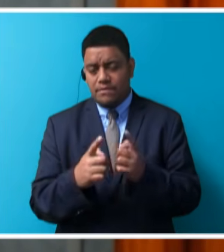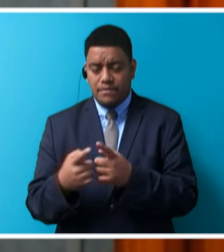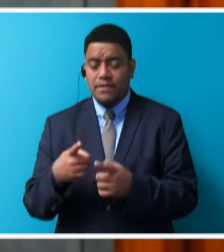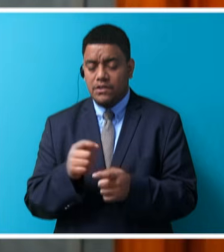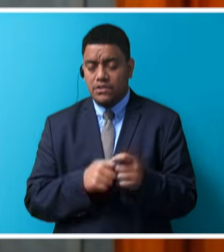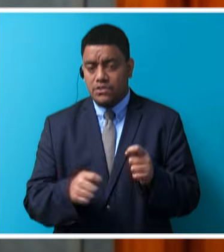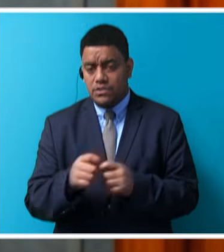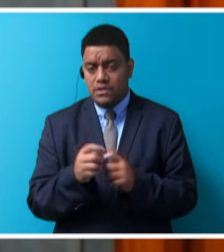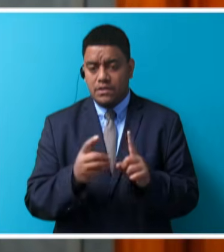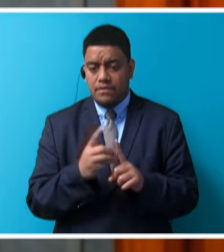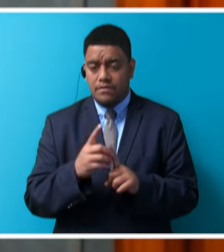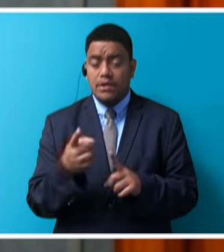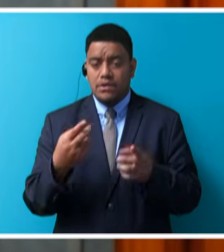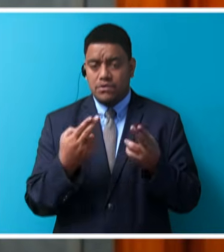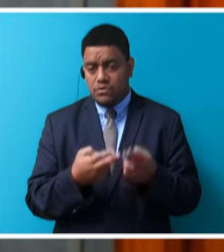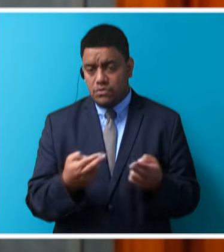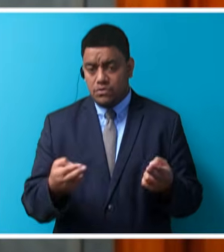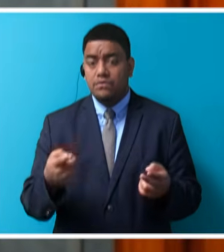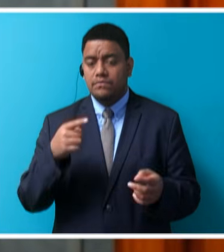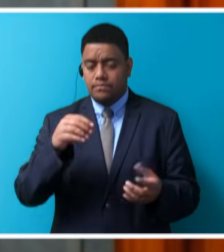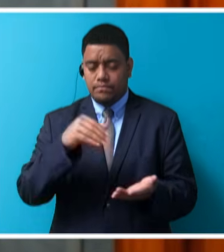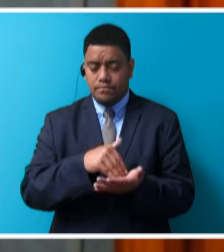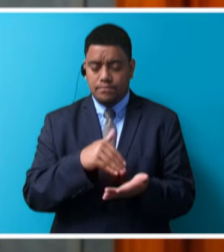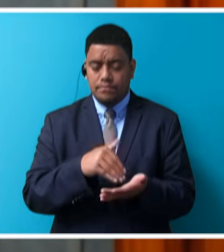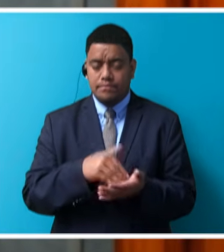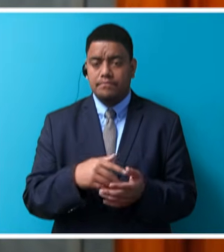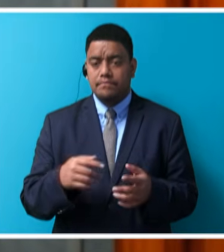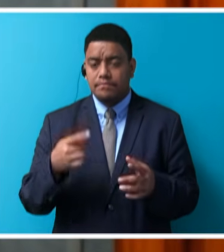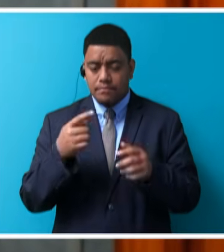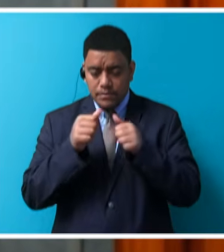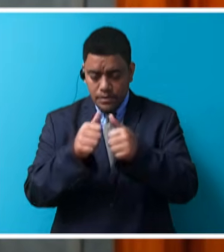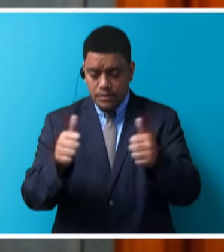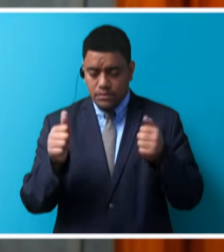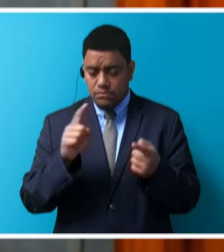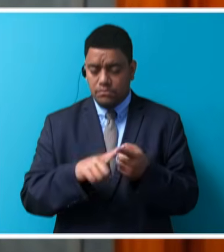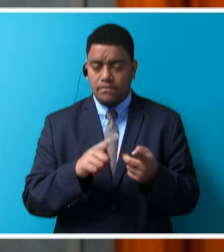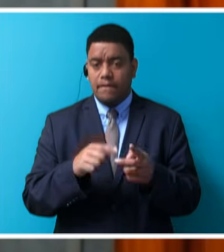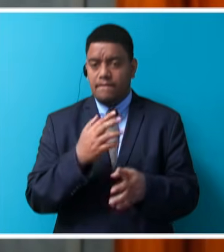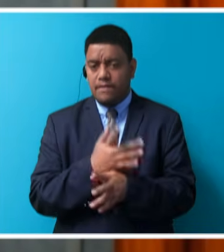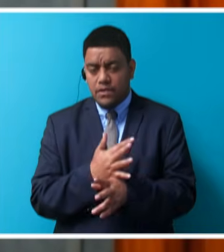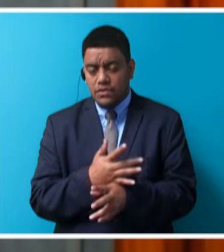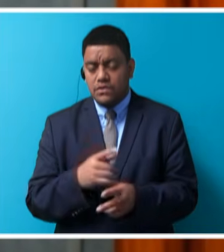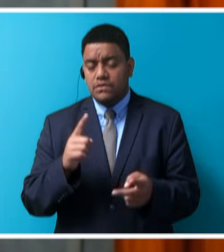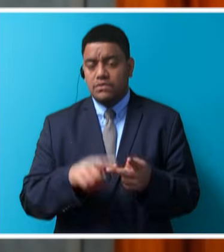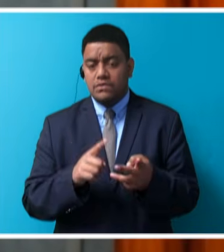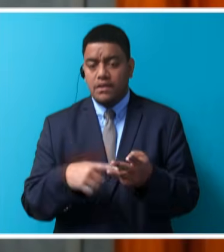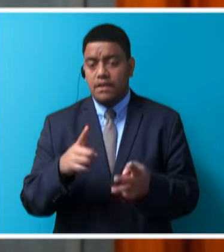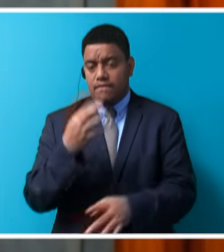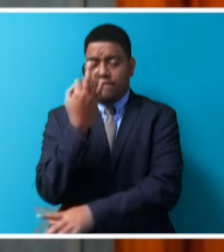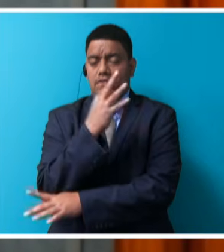development, and resource-based sectors such as agriculture, fishery, and